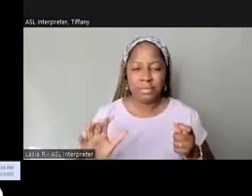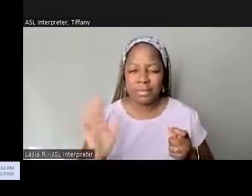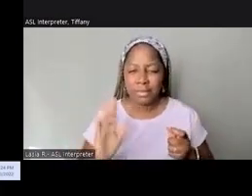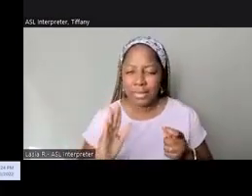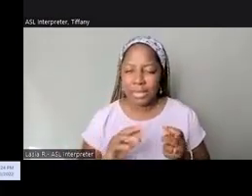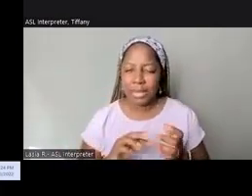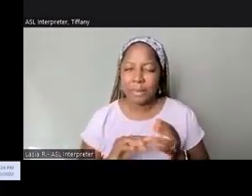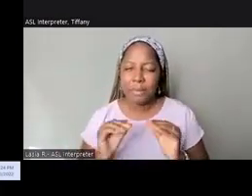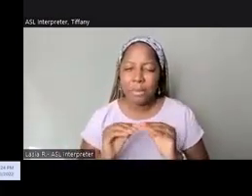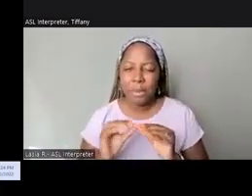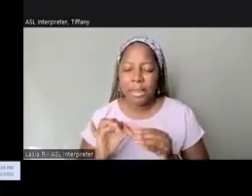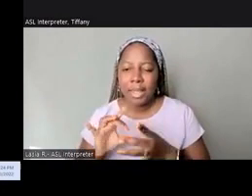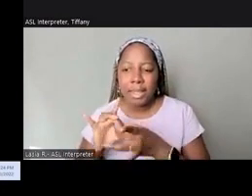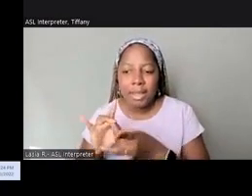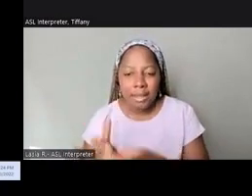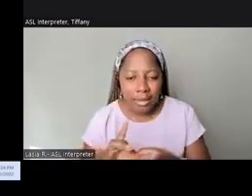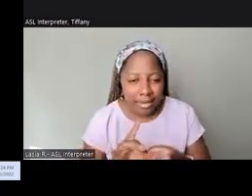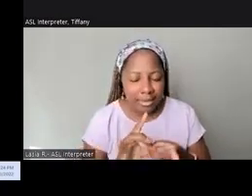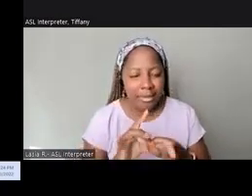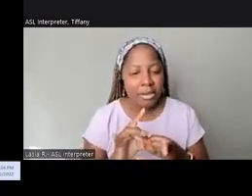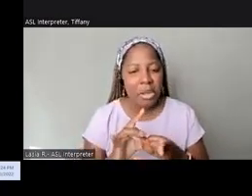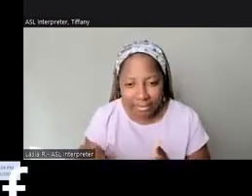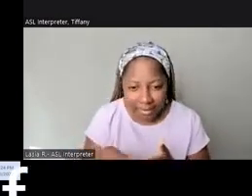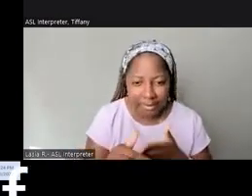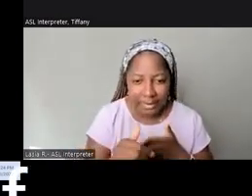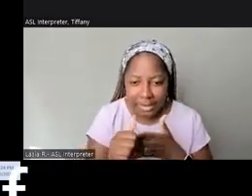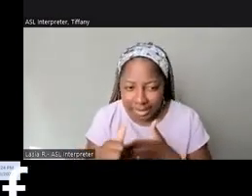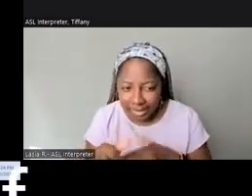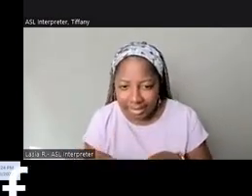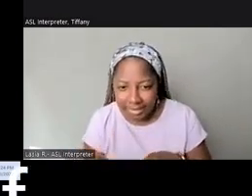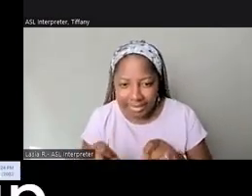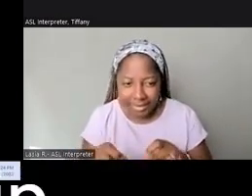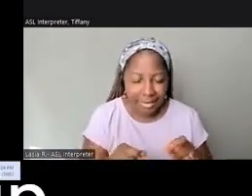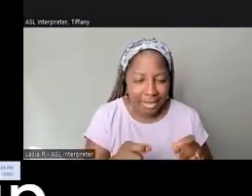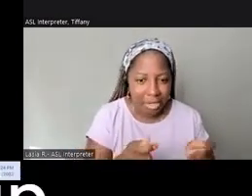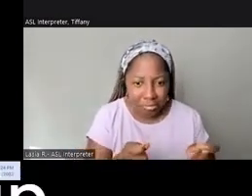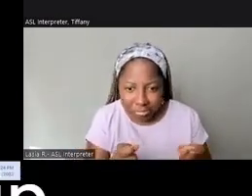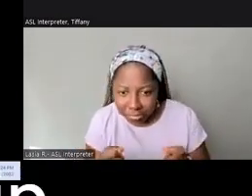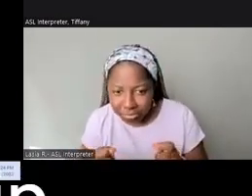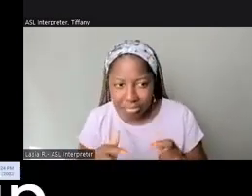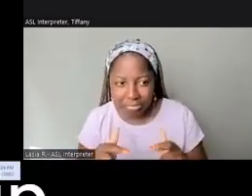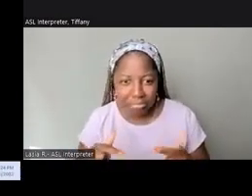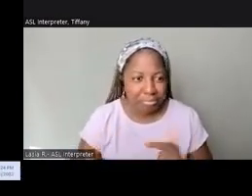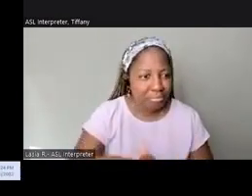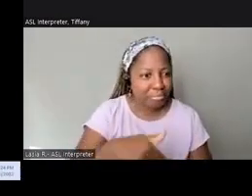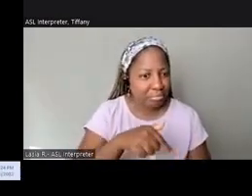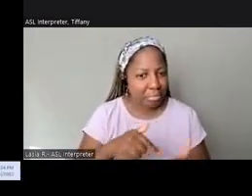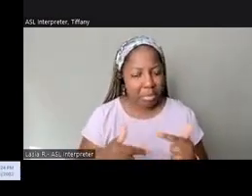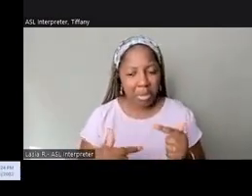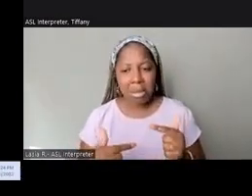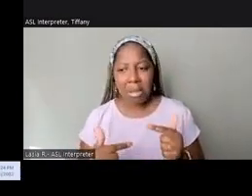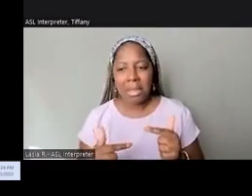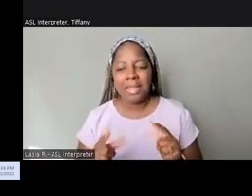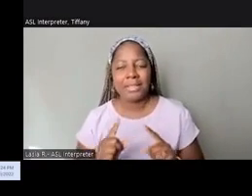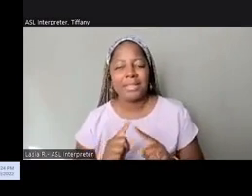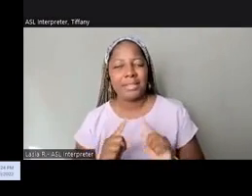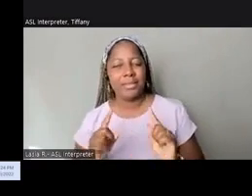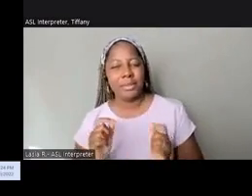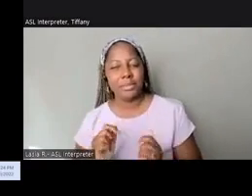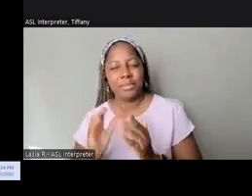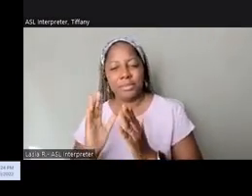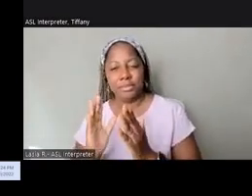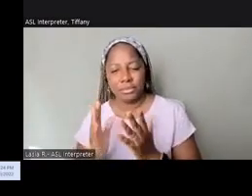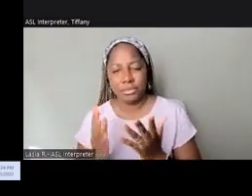can lead and take charge and move things forward, which is a different way of thinking about leadership. And when you talked about what can we